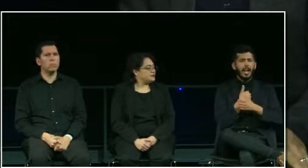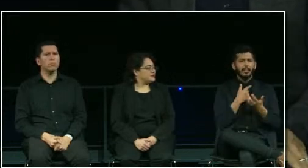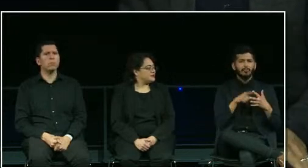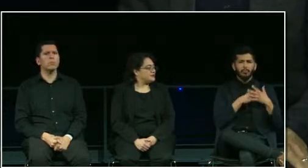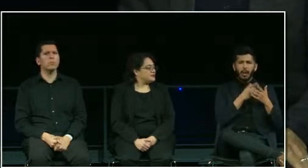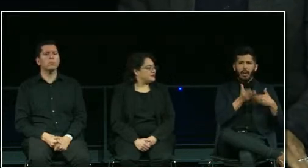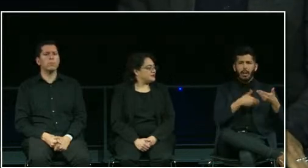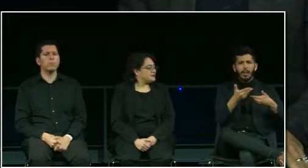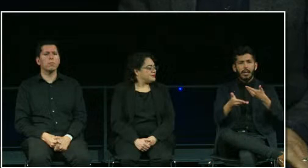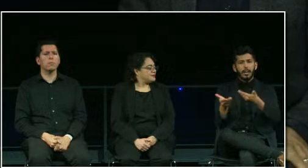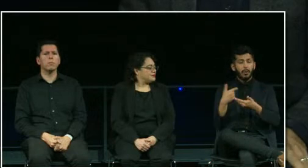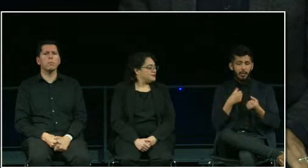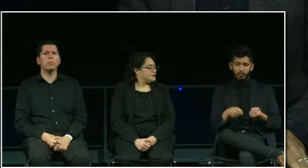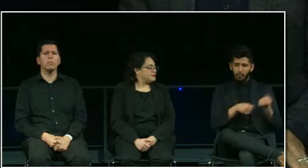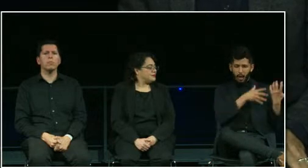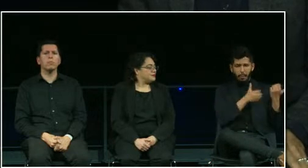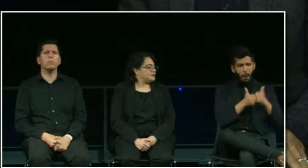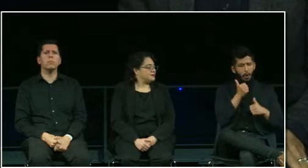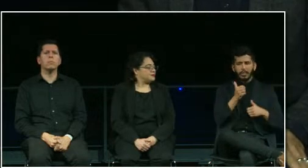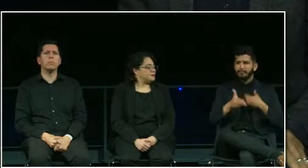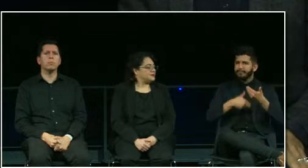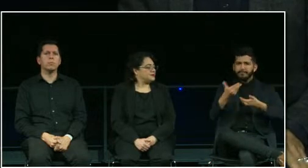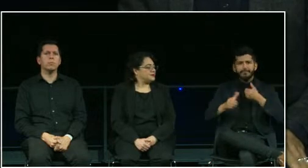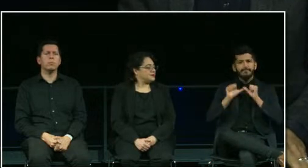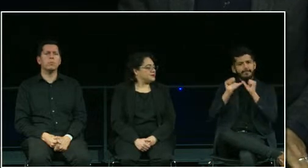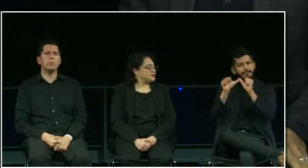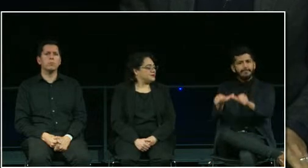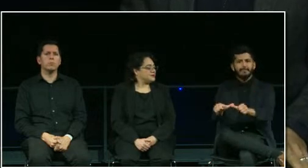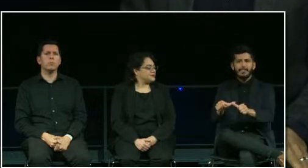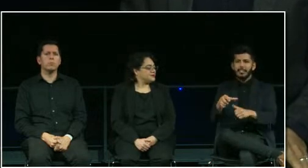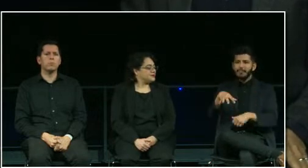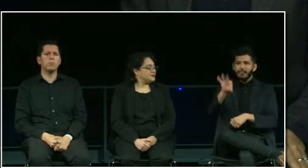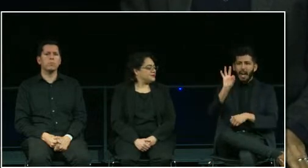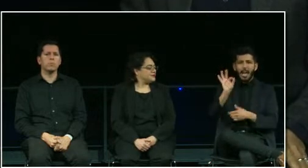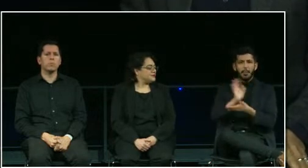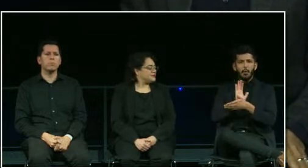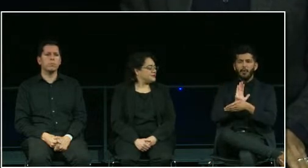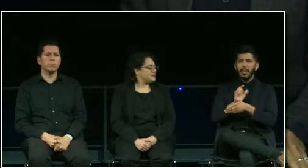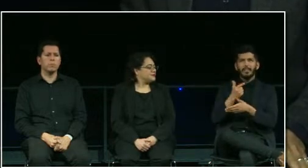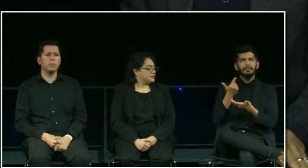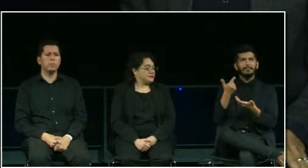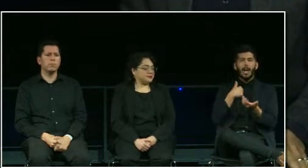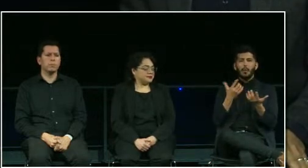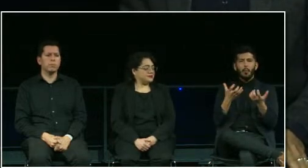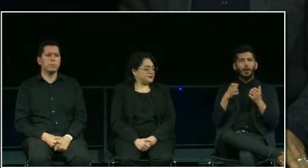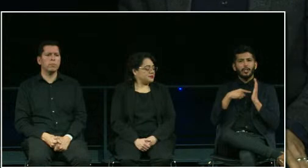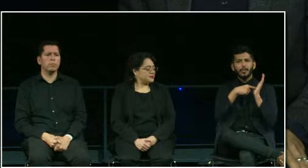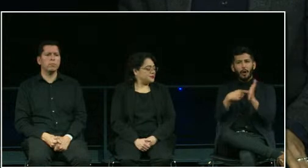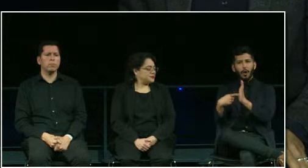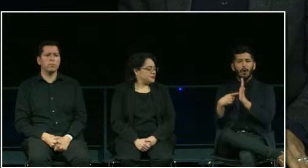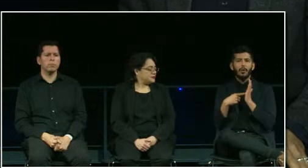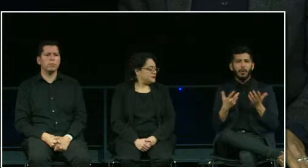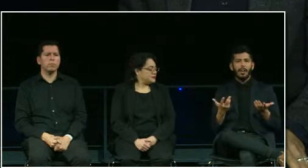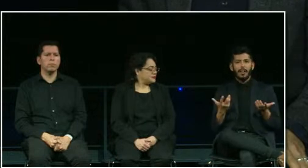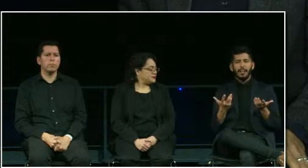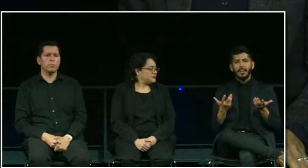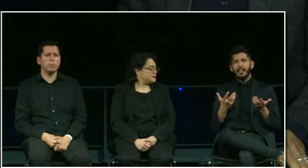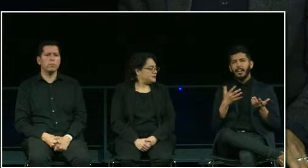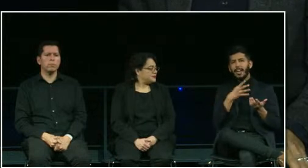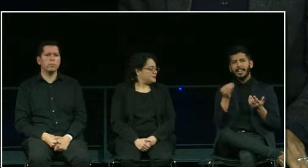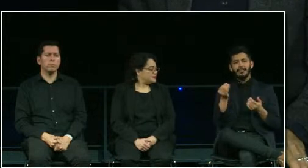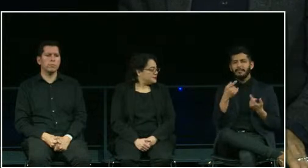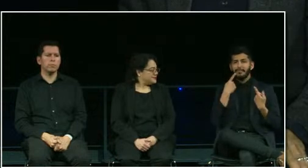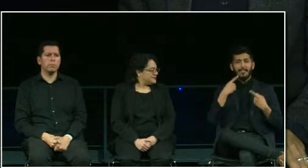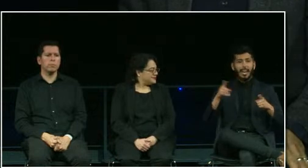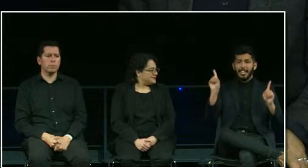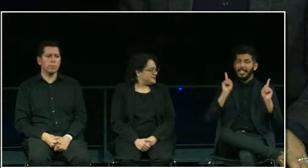we were able to throw out most of it and persevere and find the movie that was out there, and finally were able to sort of put together a movie